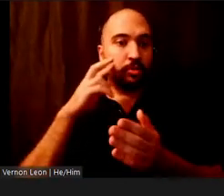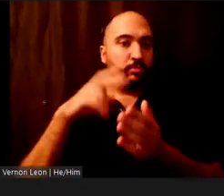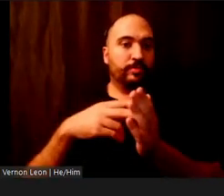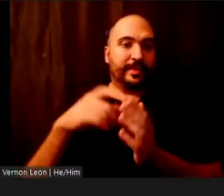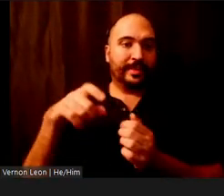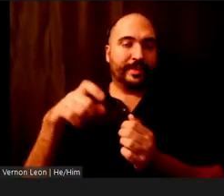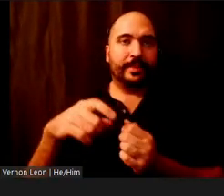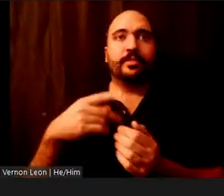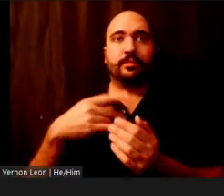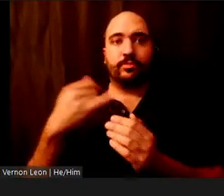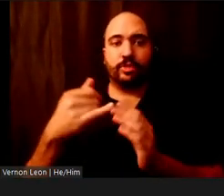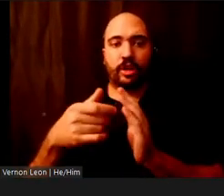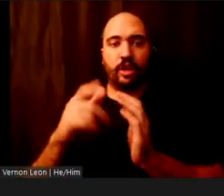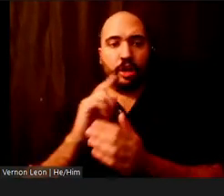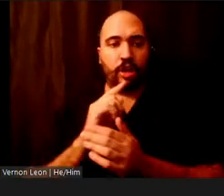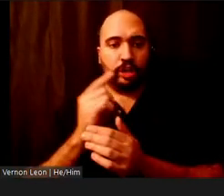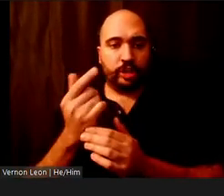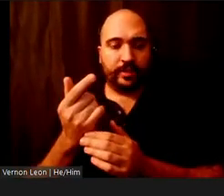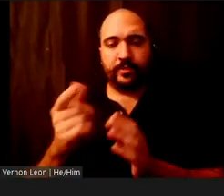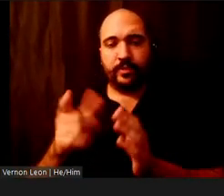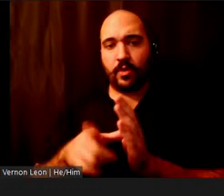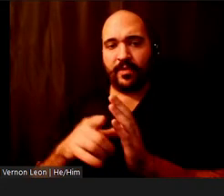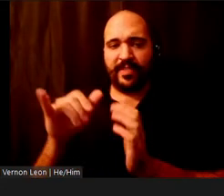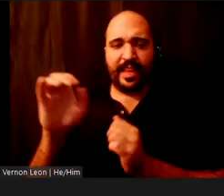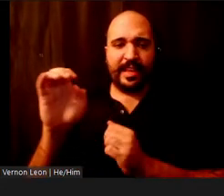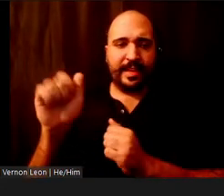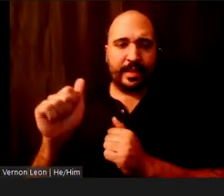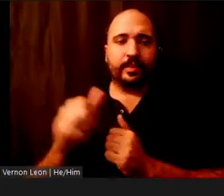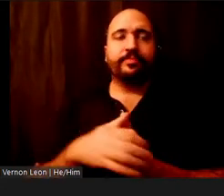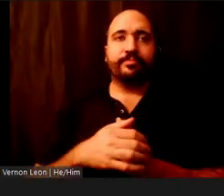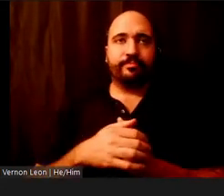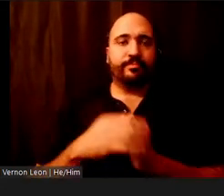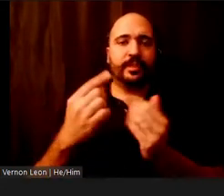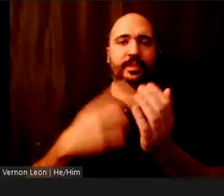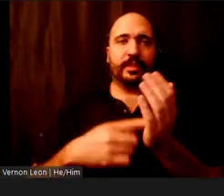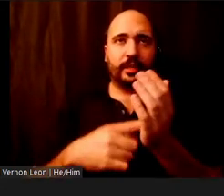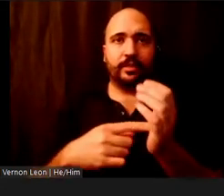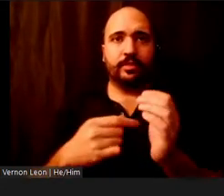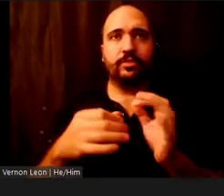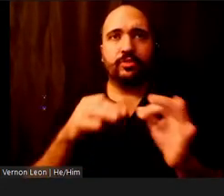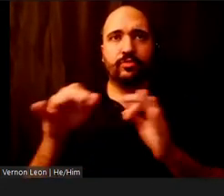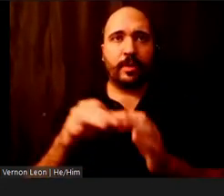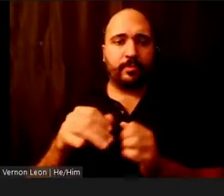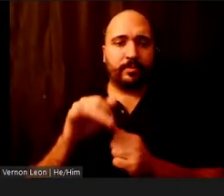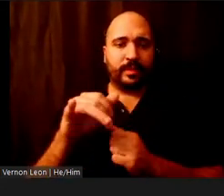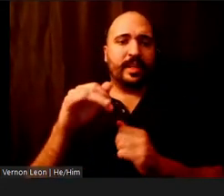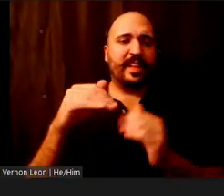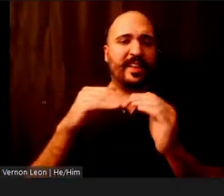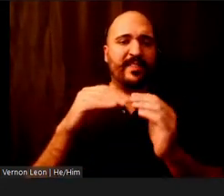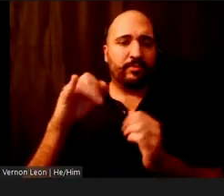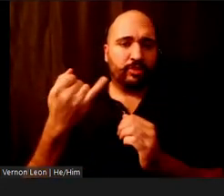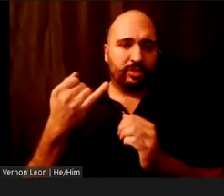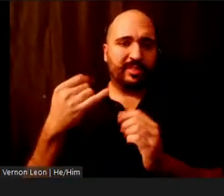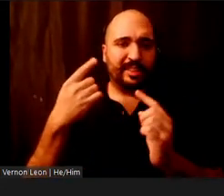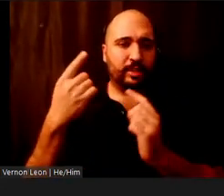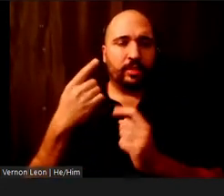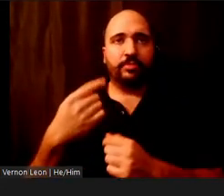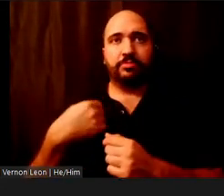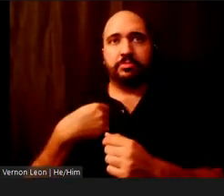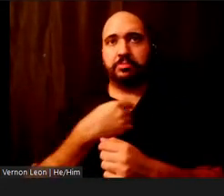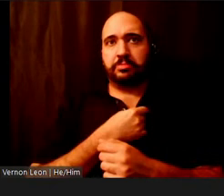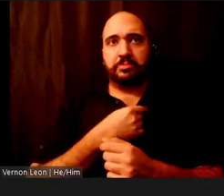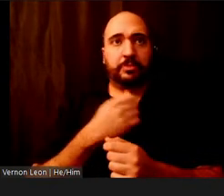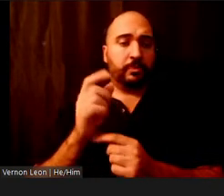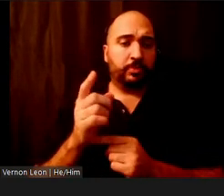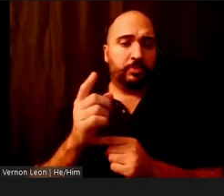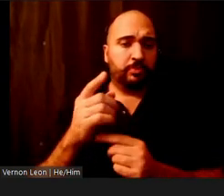overview of the environmental assessment, and discuss and describe environmental justice considerations. We'll take a few moments to talk about the potential project